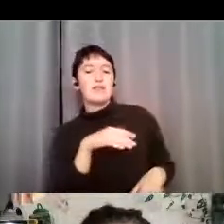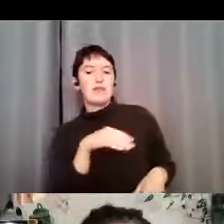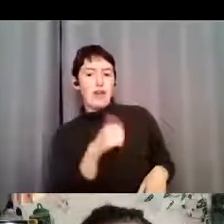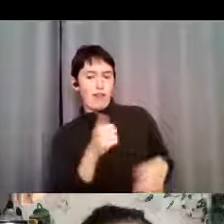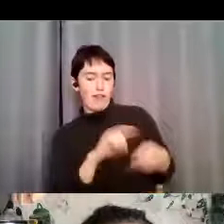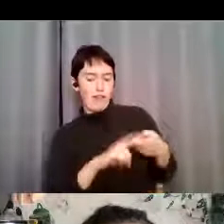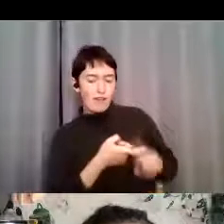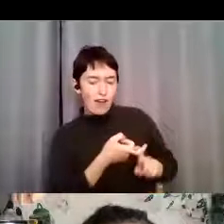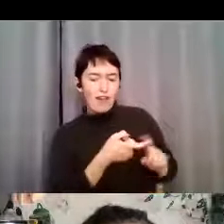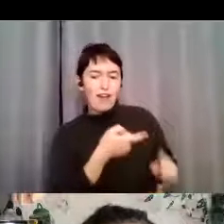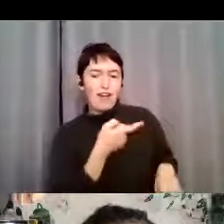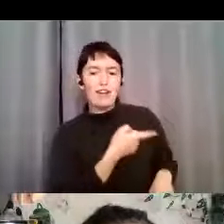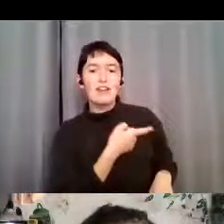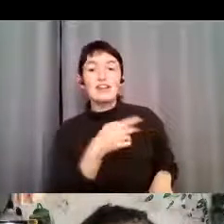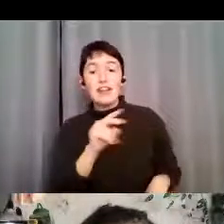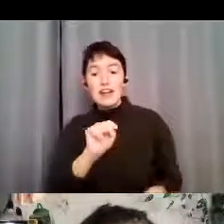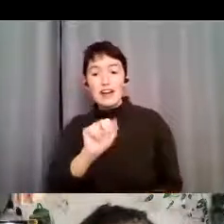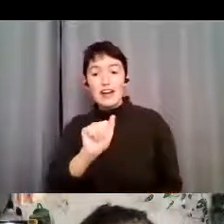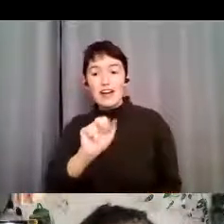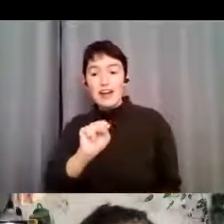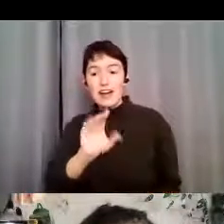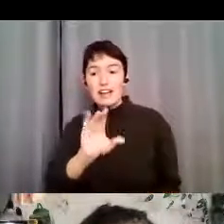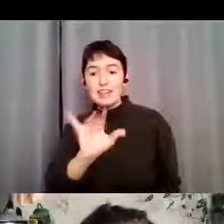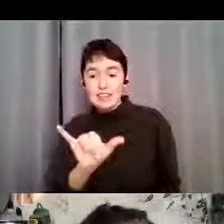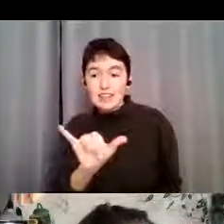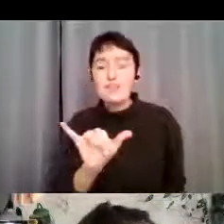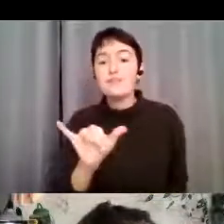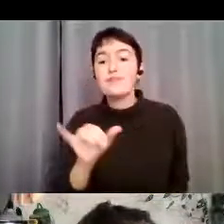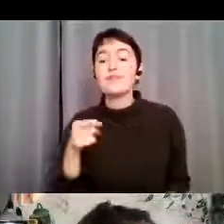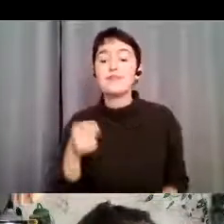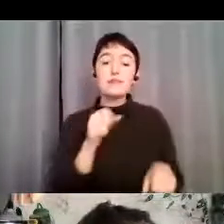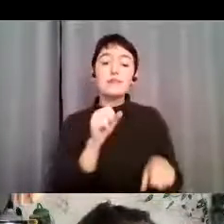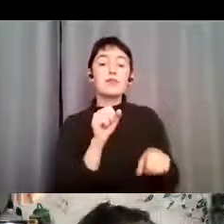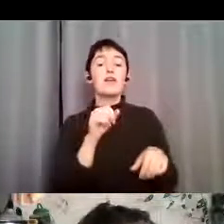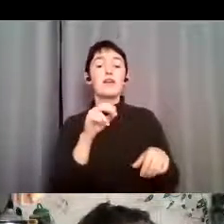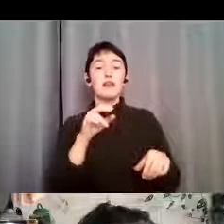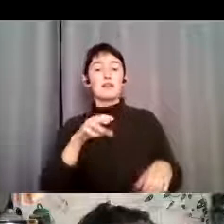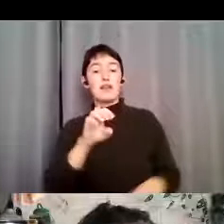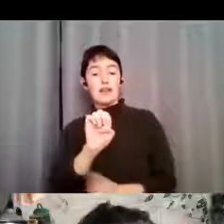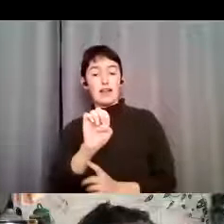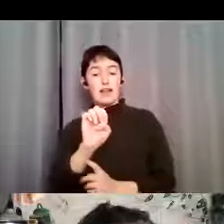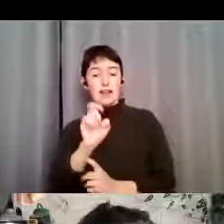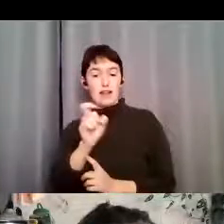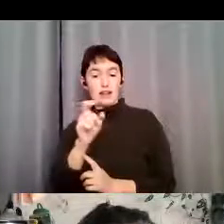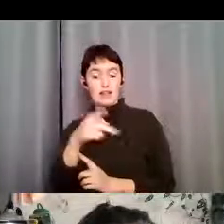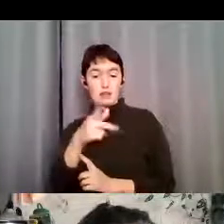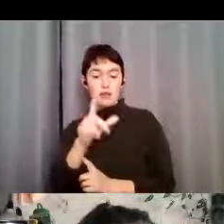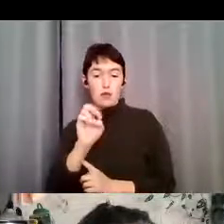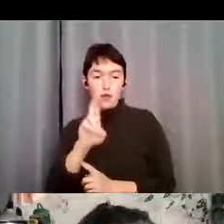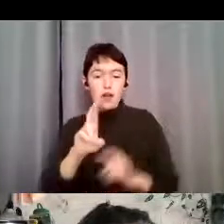picture, Nancy is with a whole team of other people, and they are exploring Antarctica, which is one of